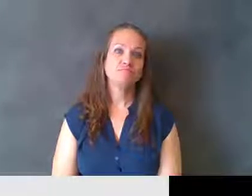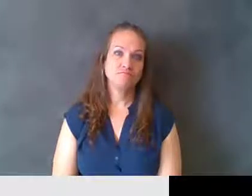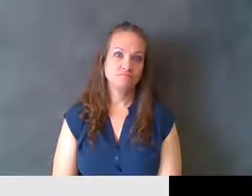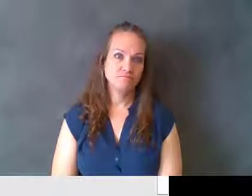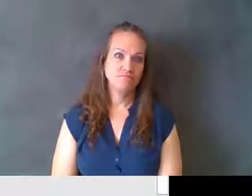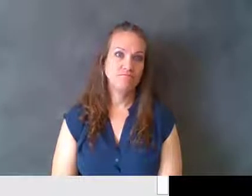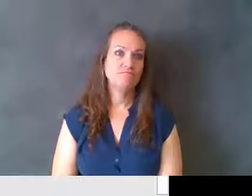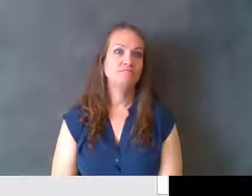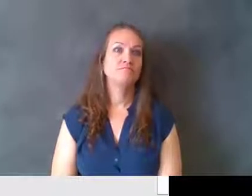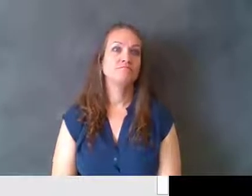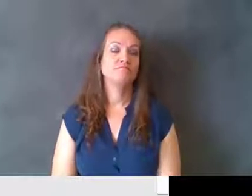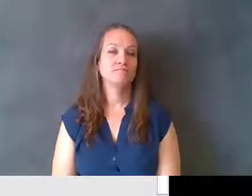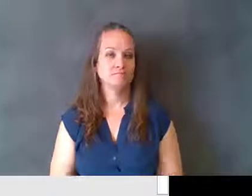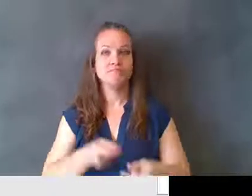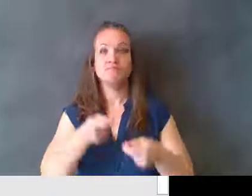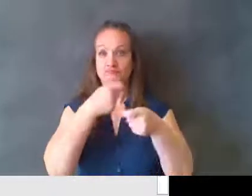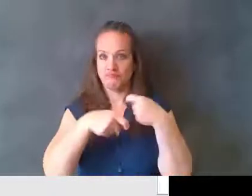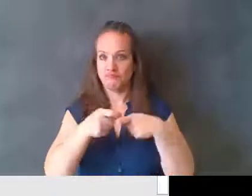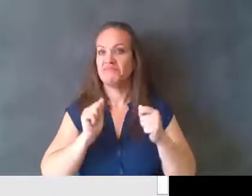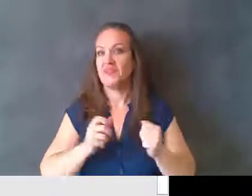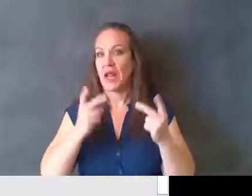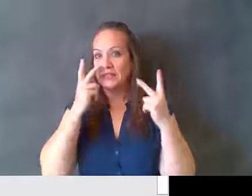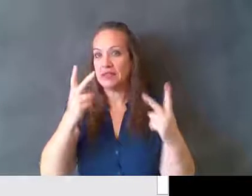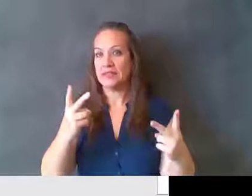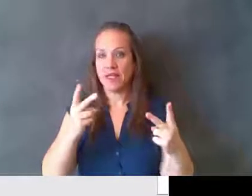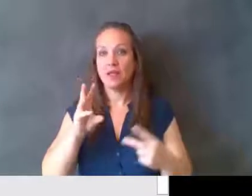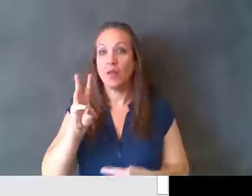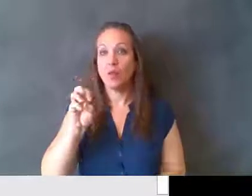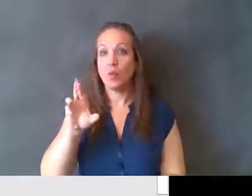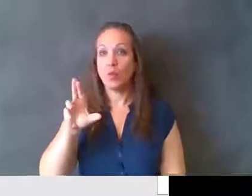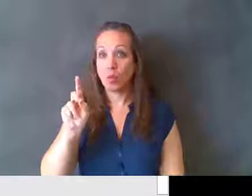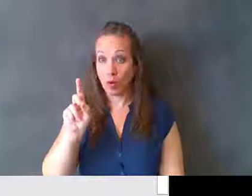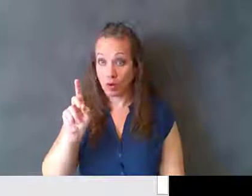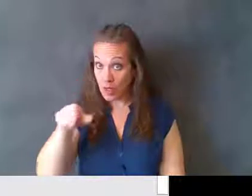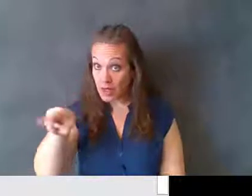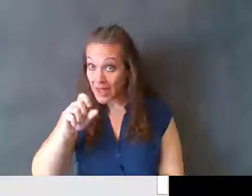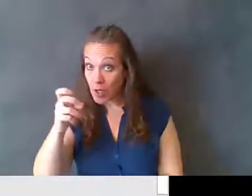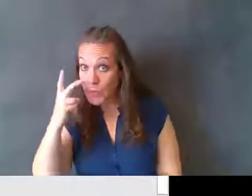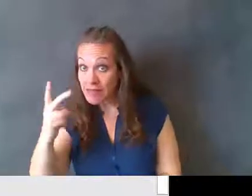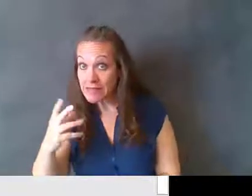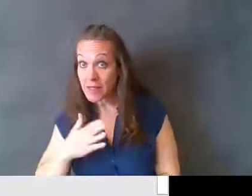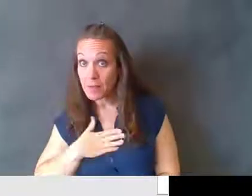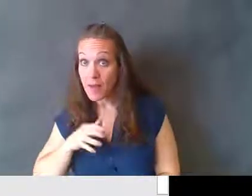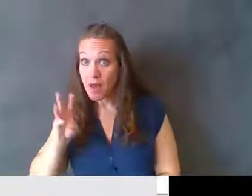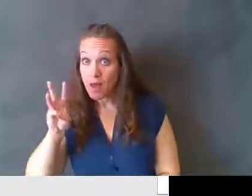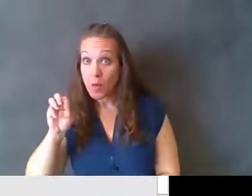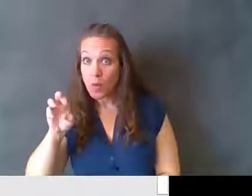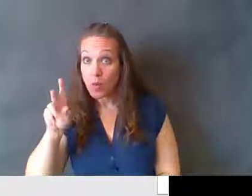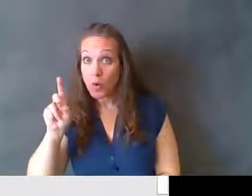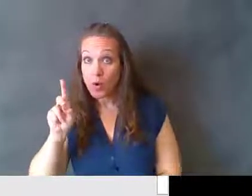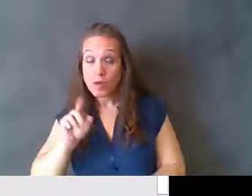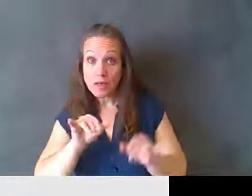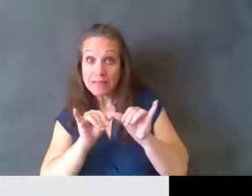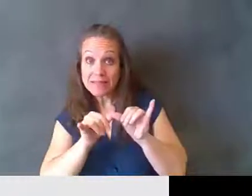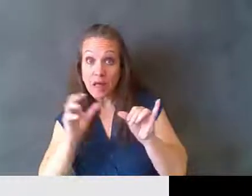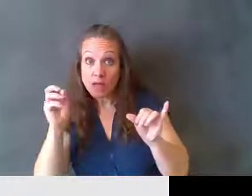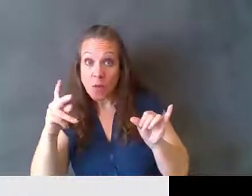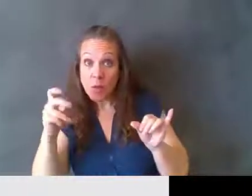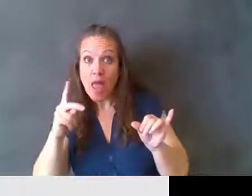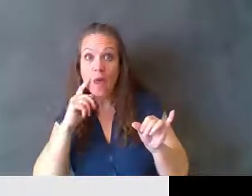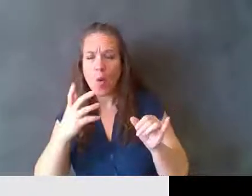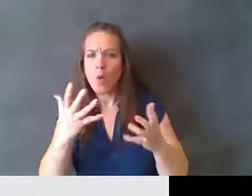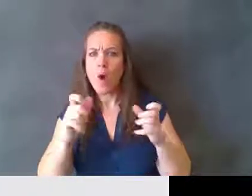resume share. Can folks tell me in the Q&A if you're now seeing my Word document, and is the size okay, or should I zoom